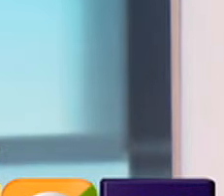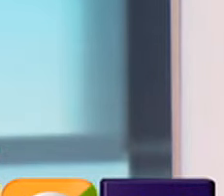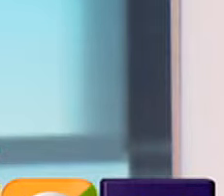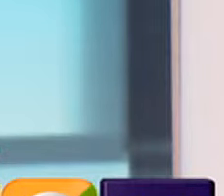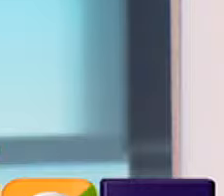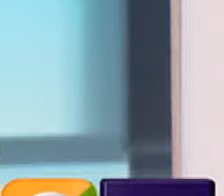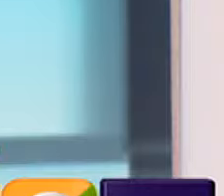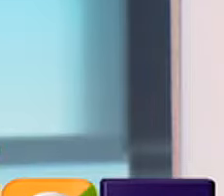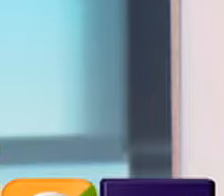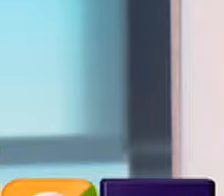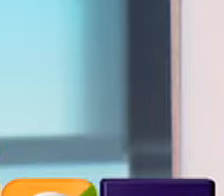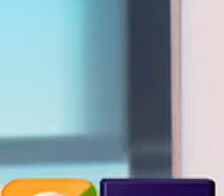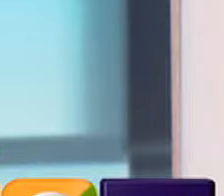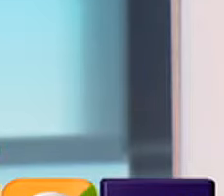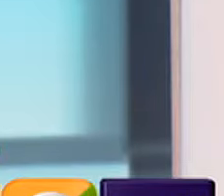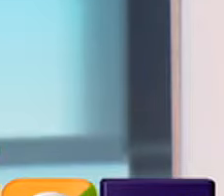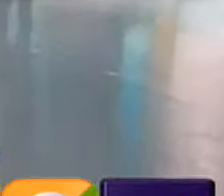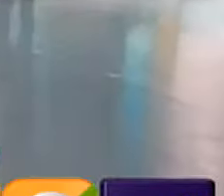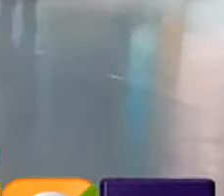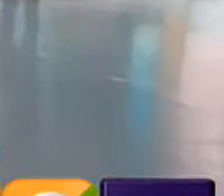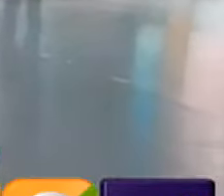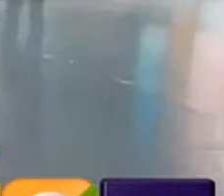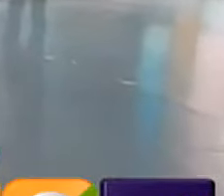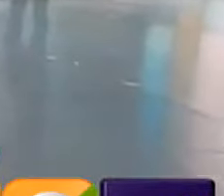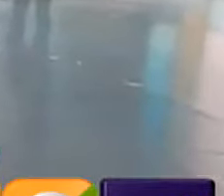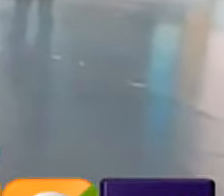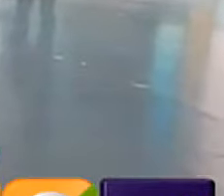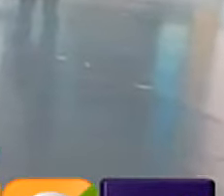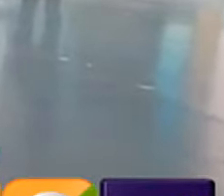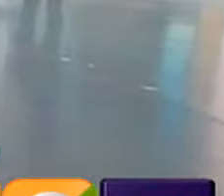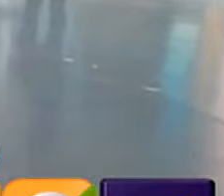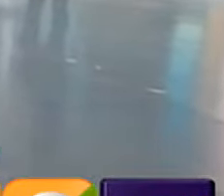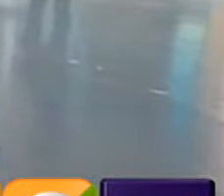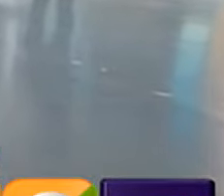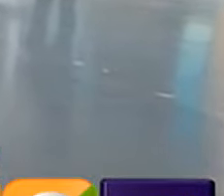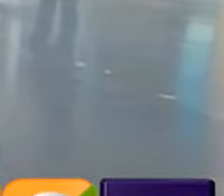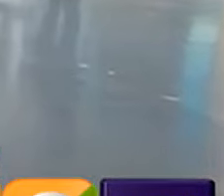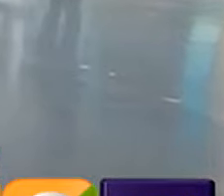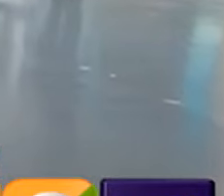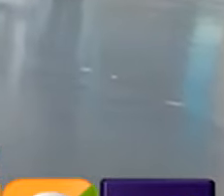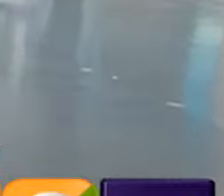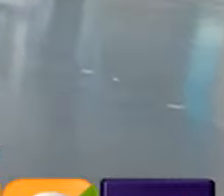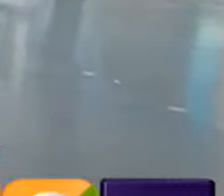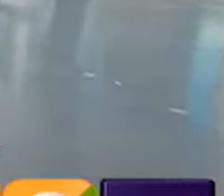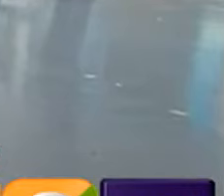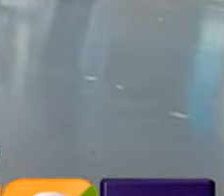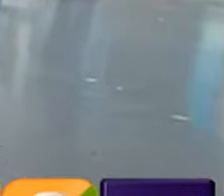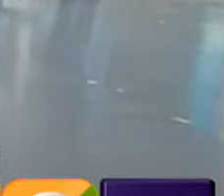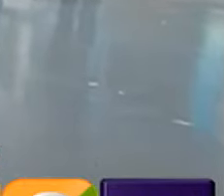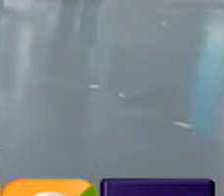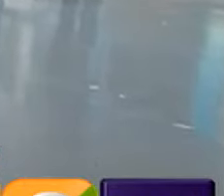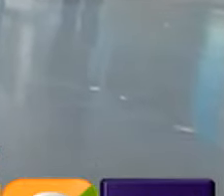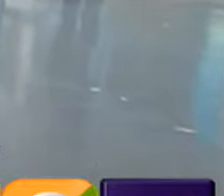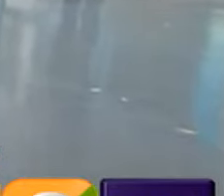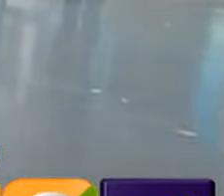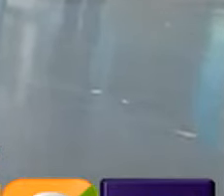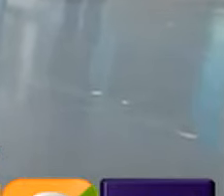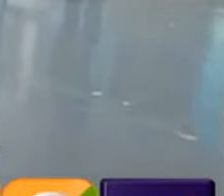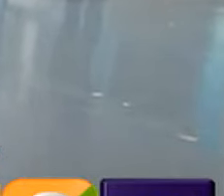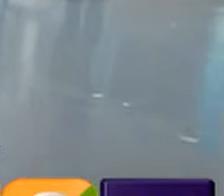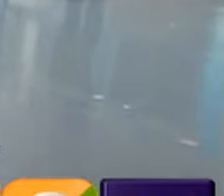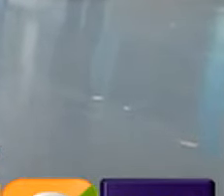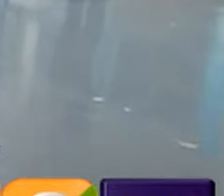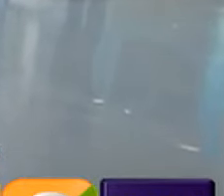in production of maize and other products. Right. So as we speak today, I believe if you look